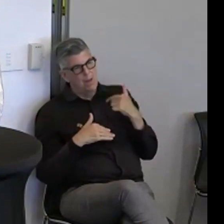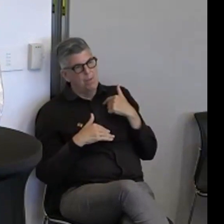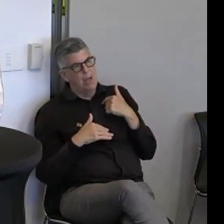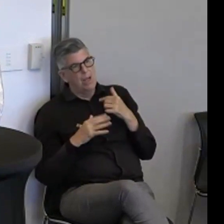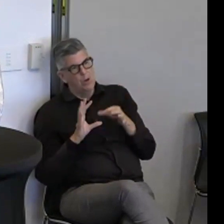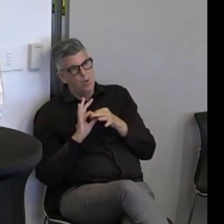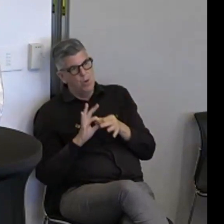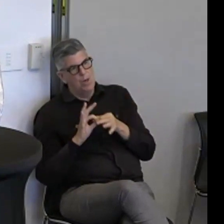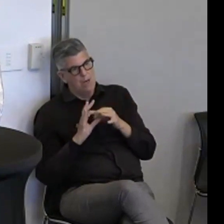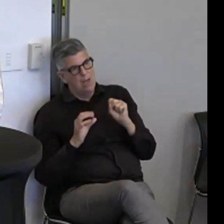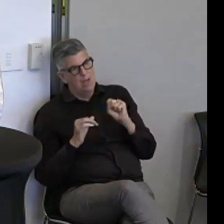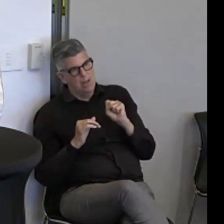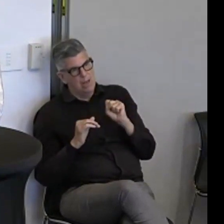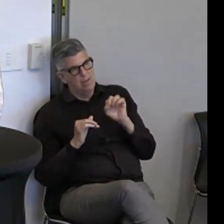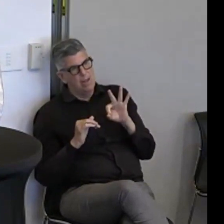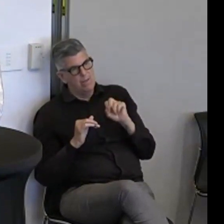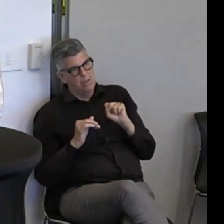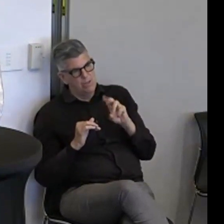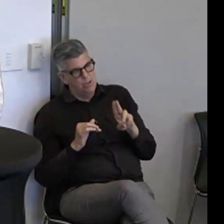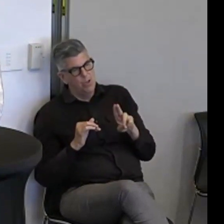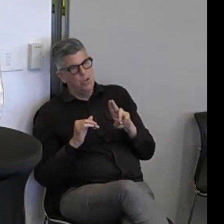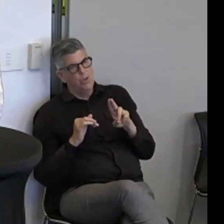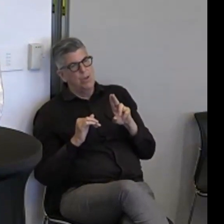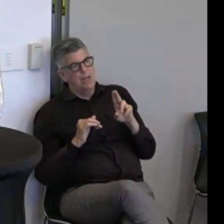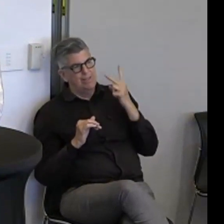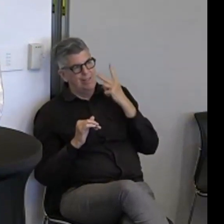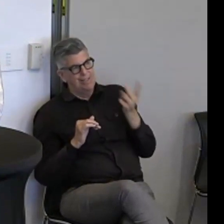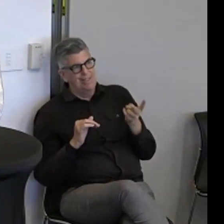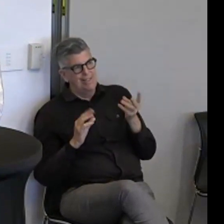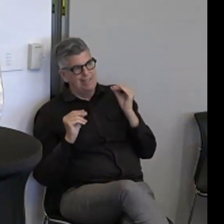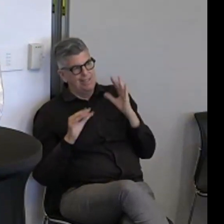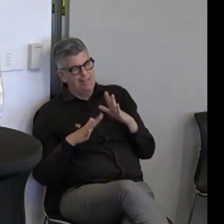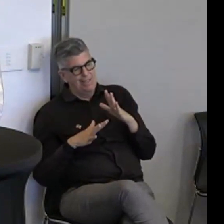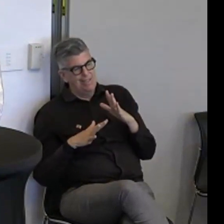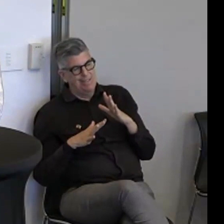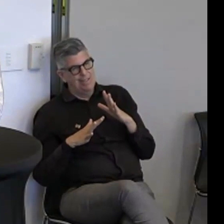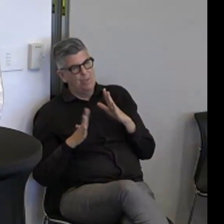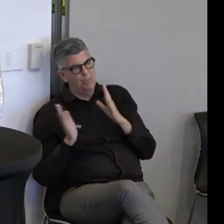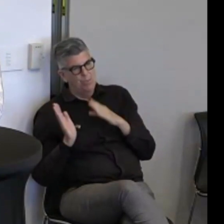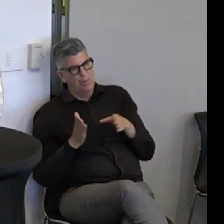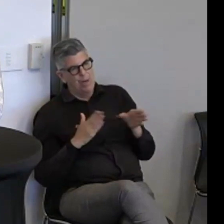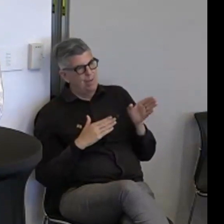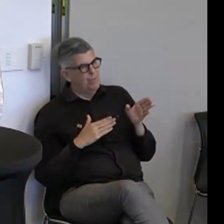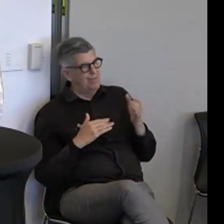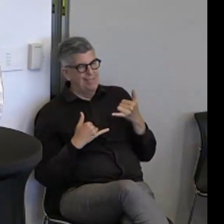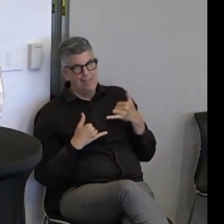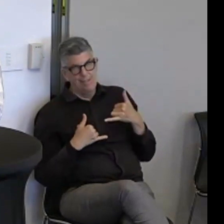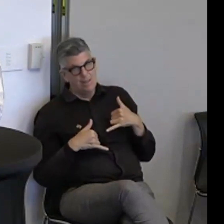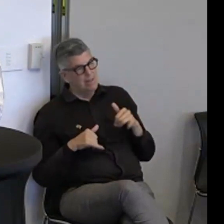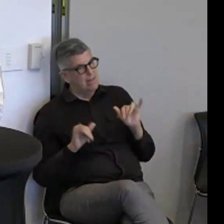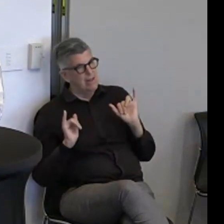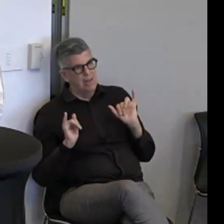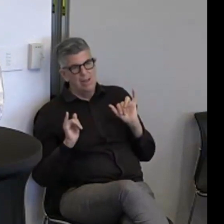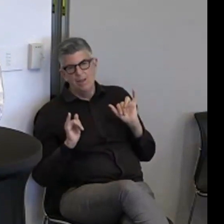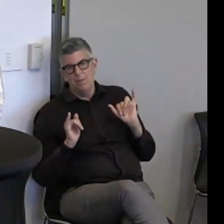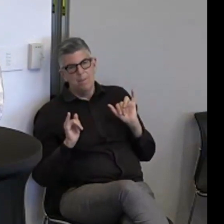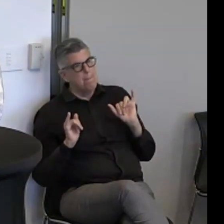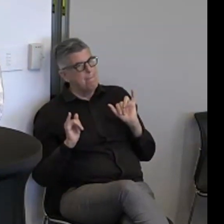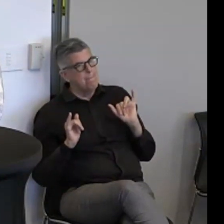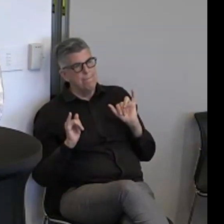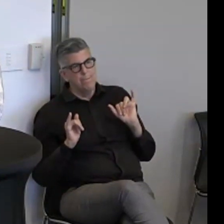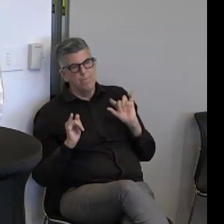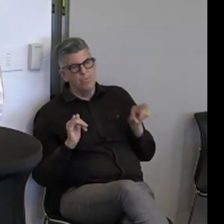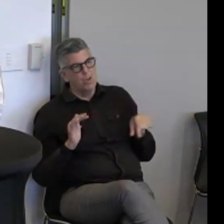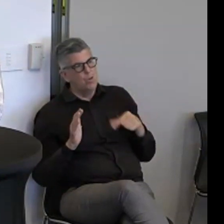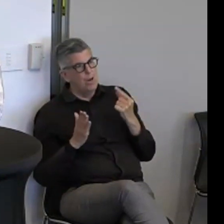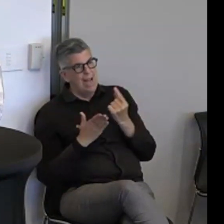at San Francisco State. I'm seeing that in teacher prep. There's still a long ways to go in making sure teachers are